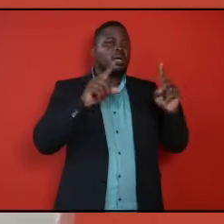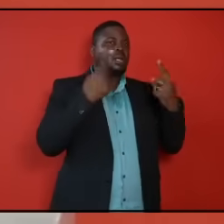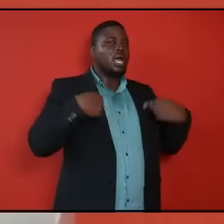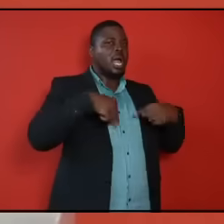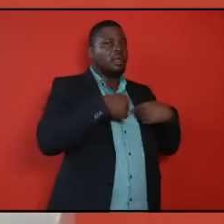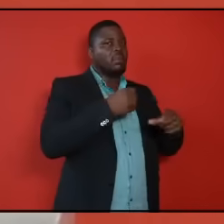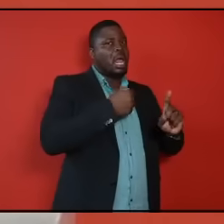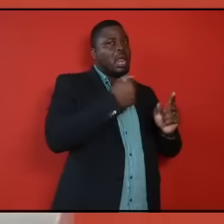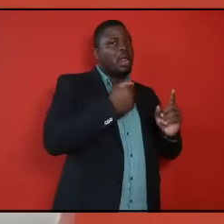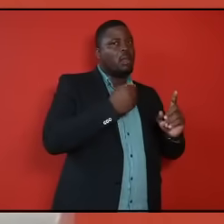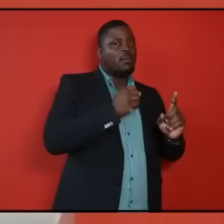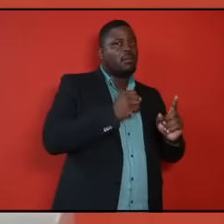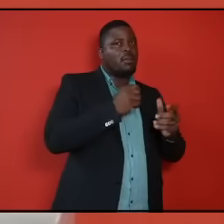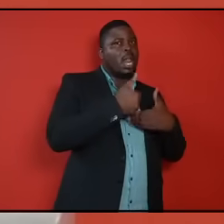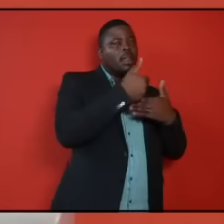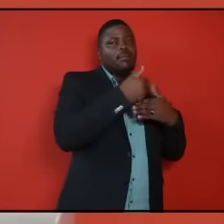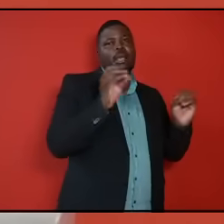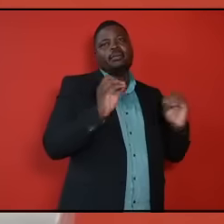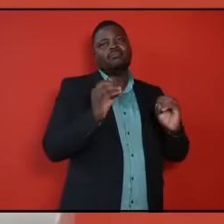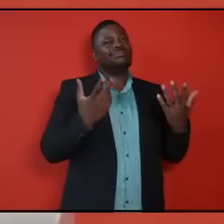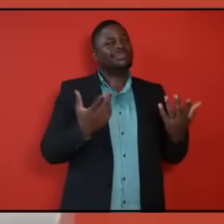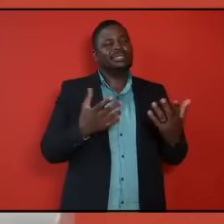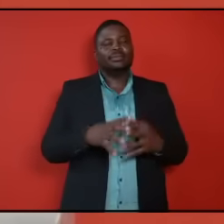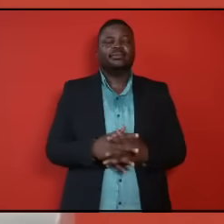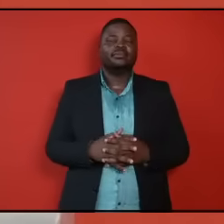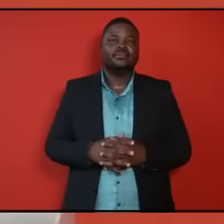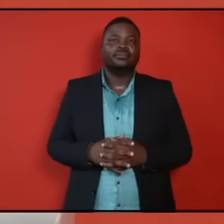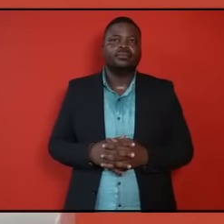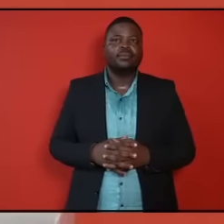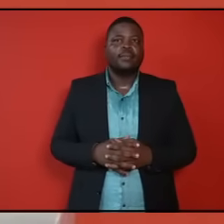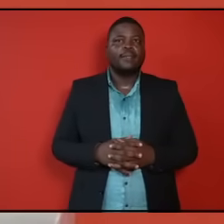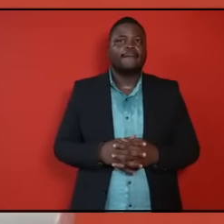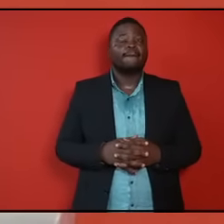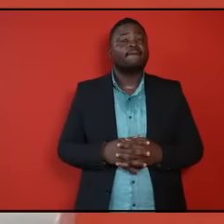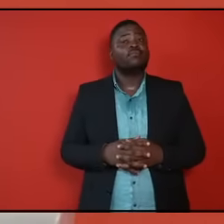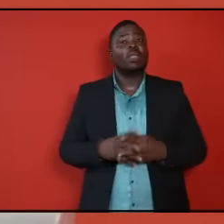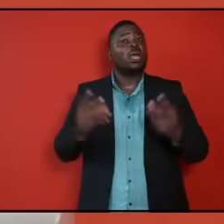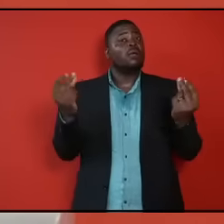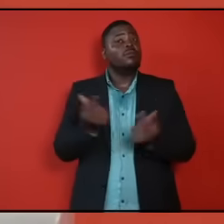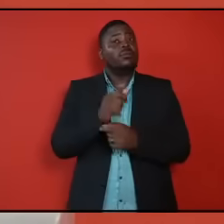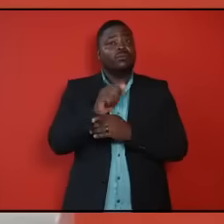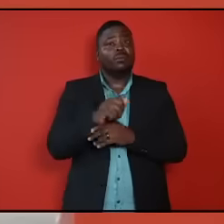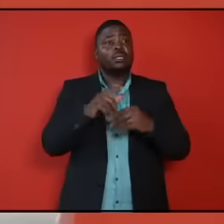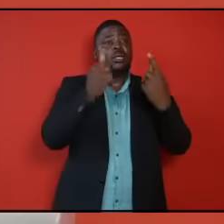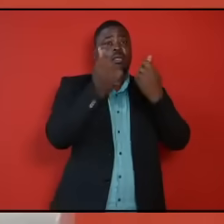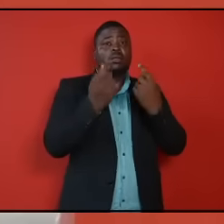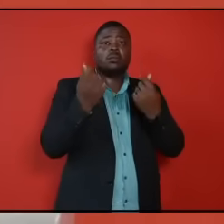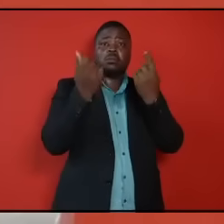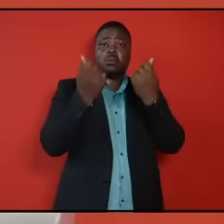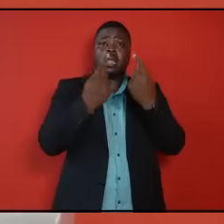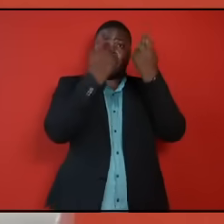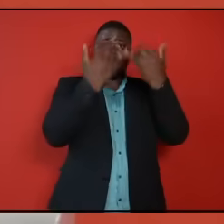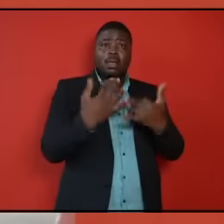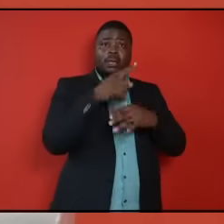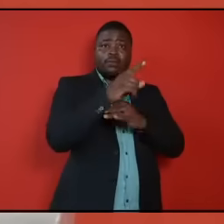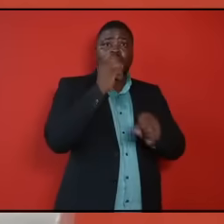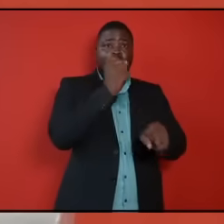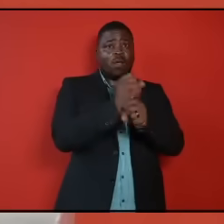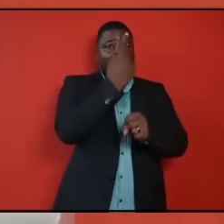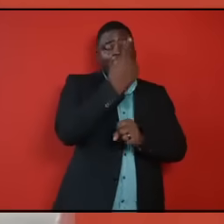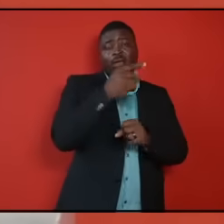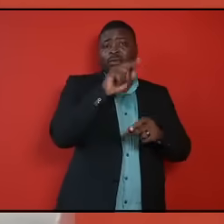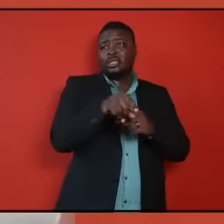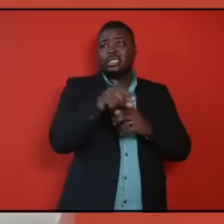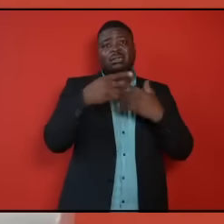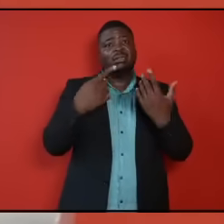mess. And unfortunately, the budget of Gauteng and the MEC of Finance, they just